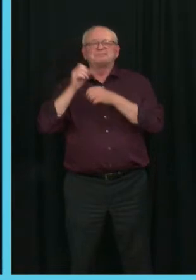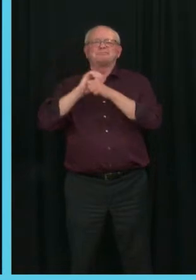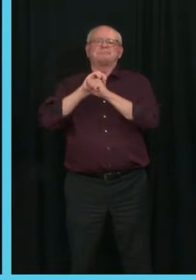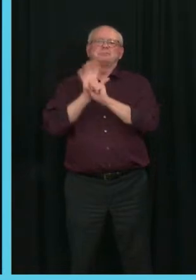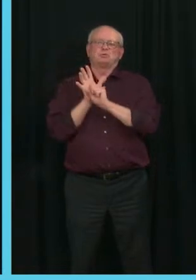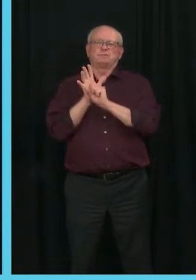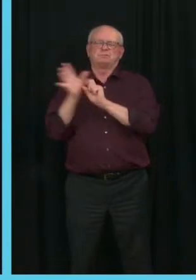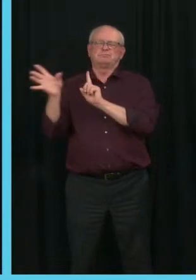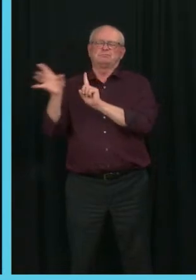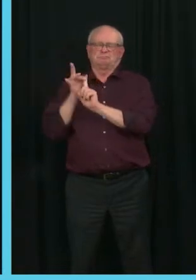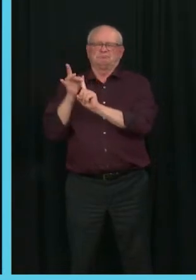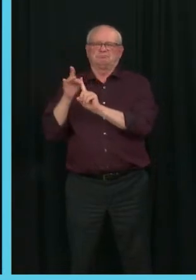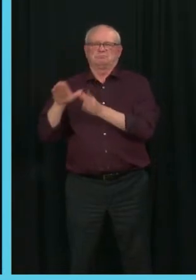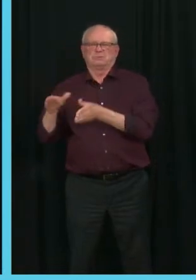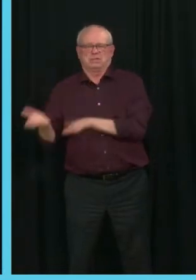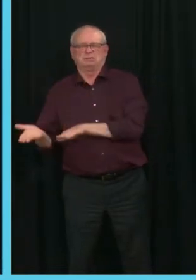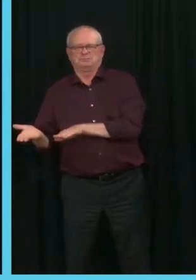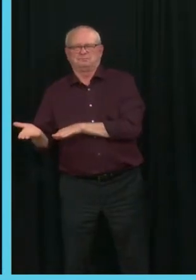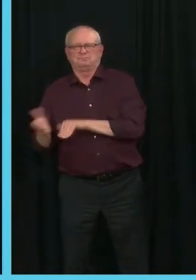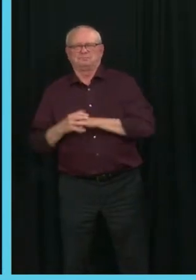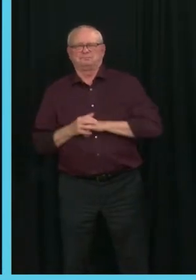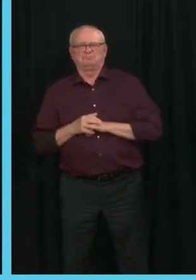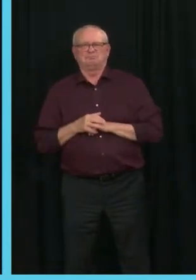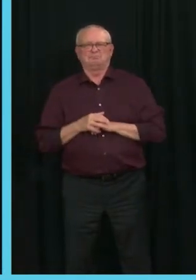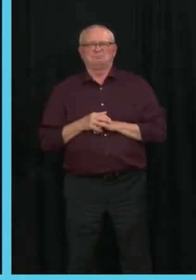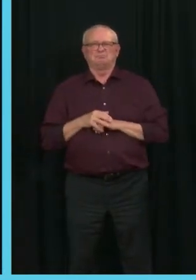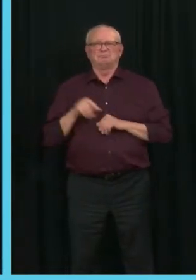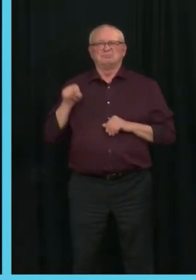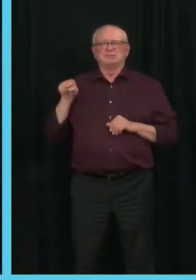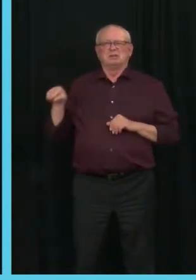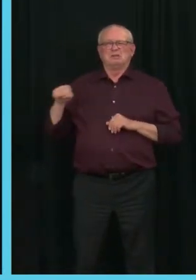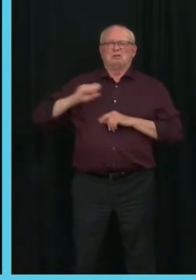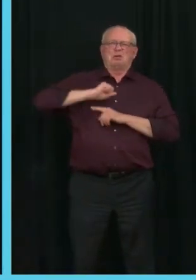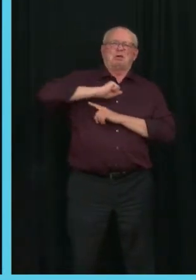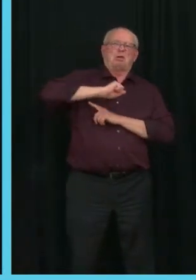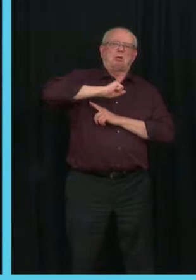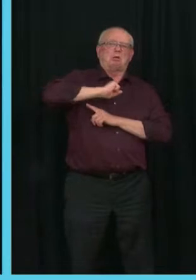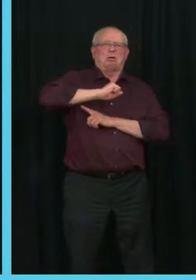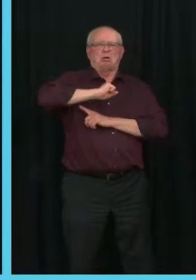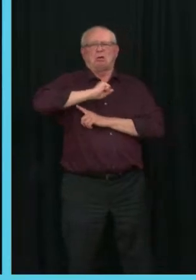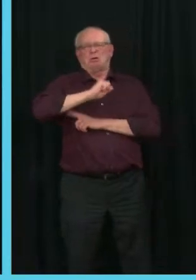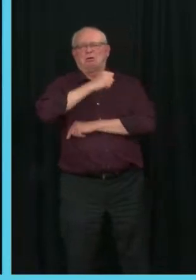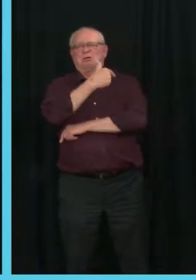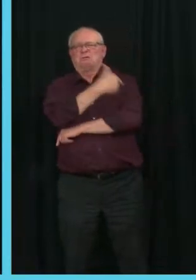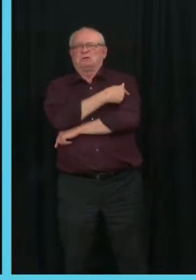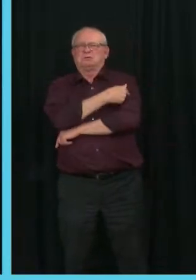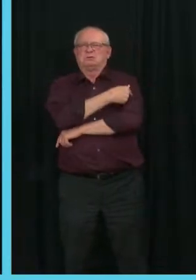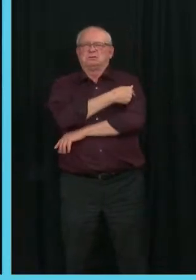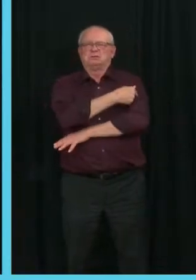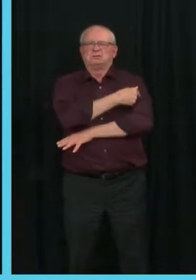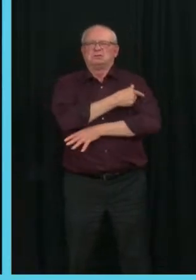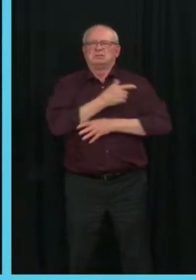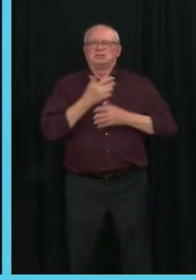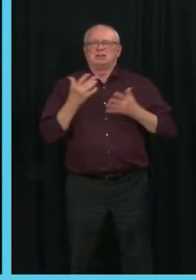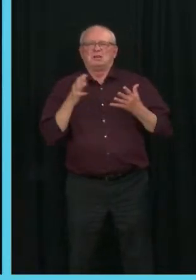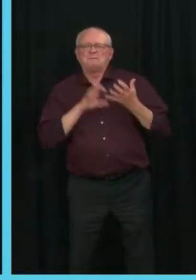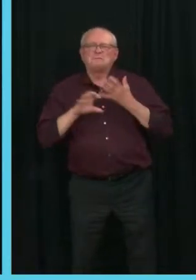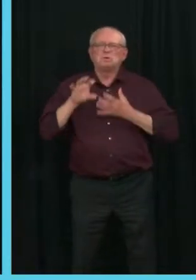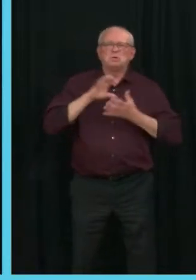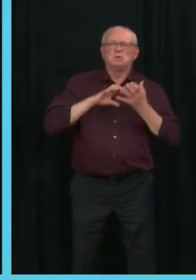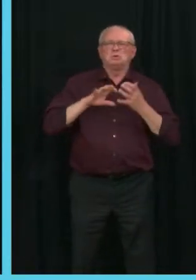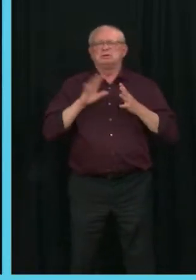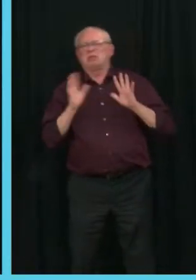by mutual friends that he had hesitated to get his vaccine because he had heard conflicting and confusing information about